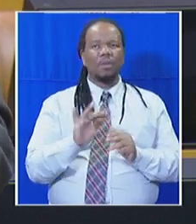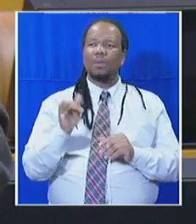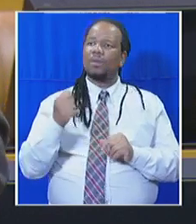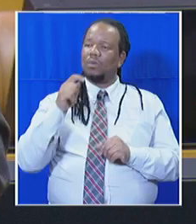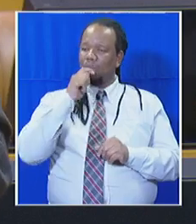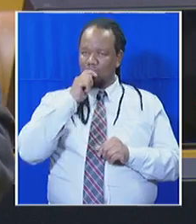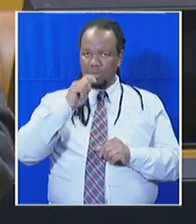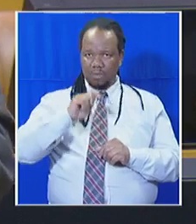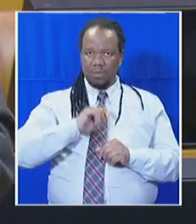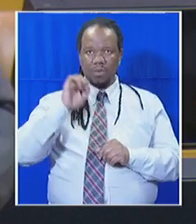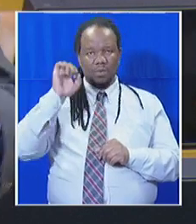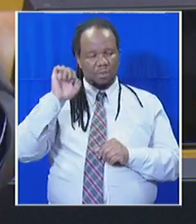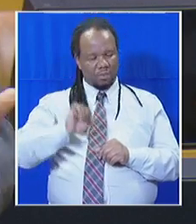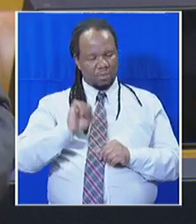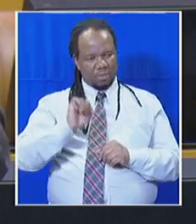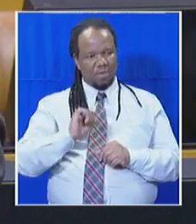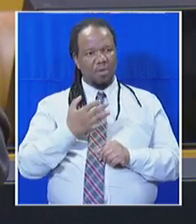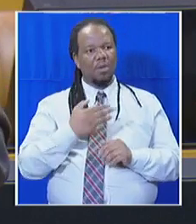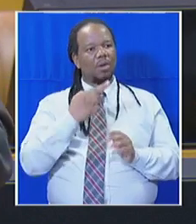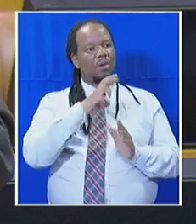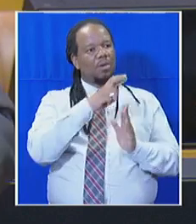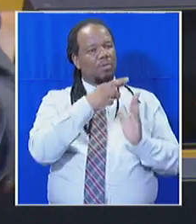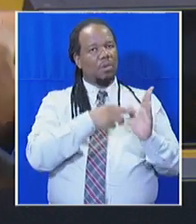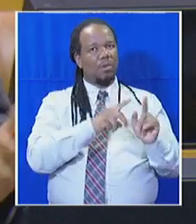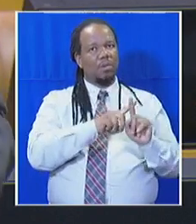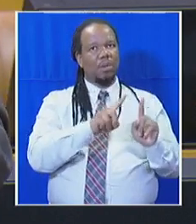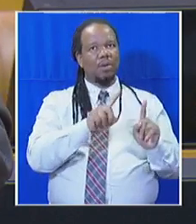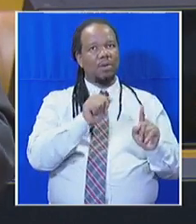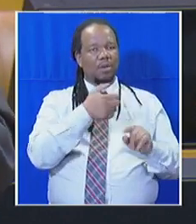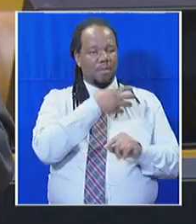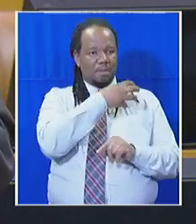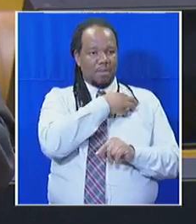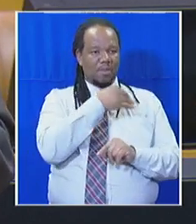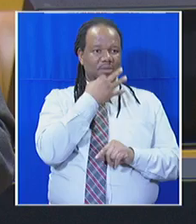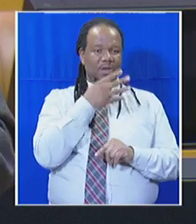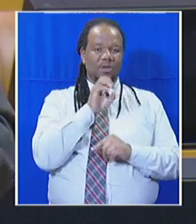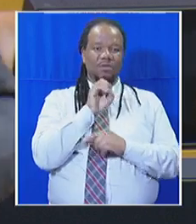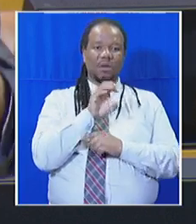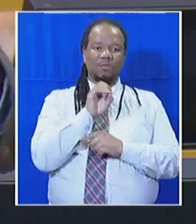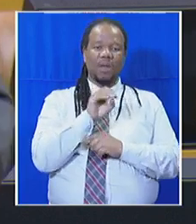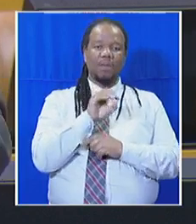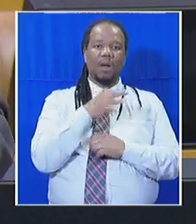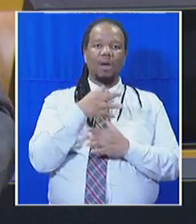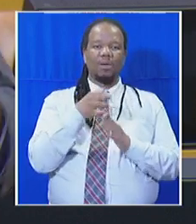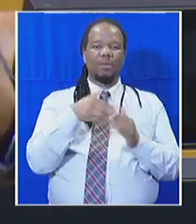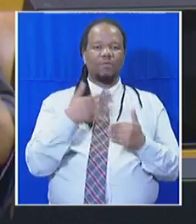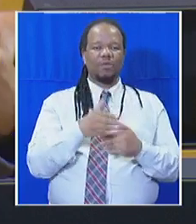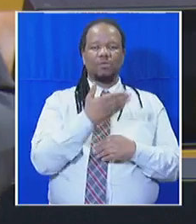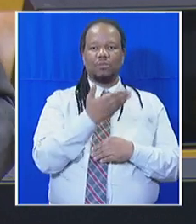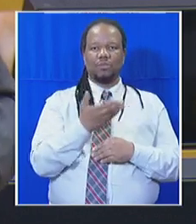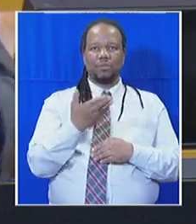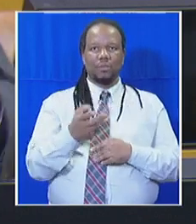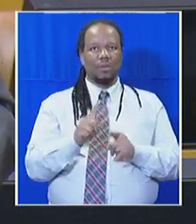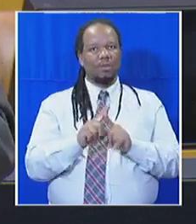a commitment was given, and that was a commitment that was given to the Minister that by September a report would be tabled. The explanation and the request